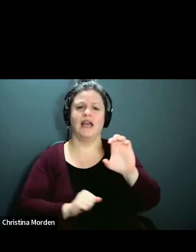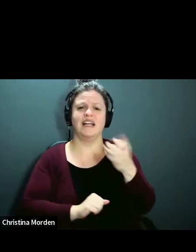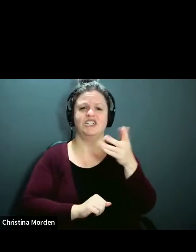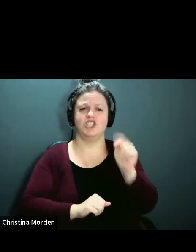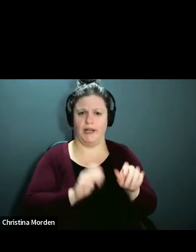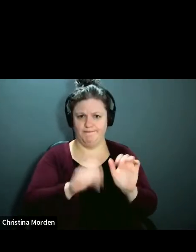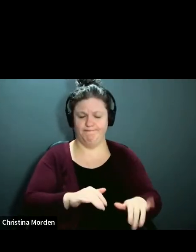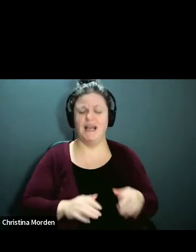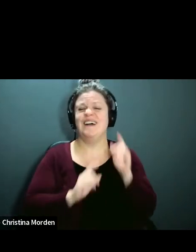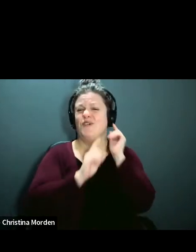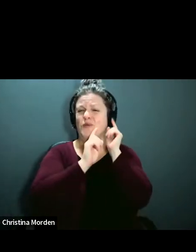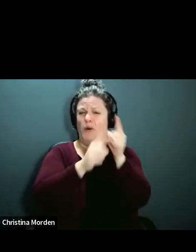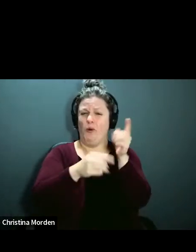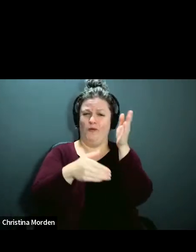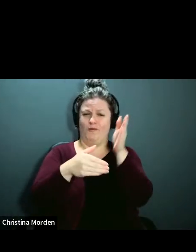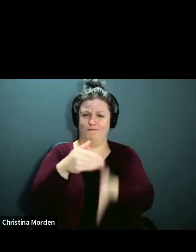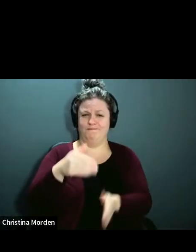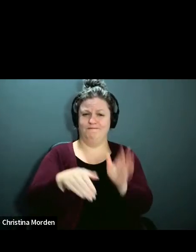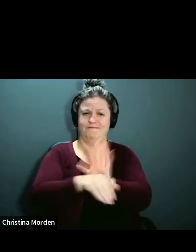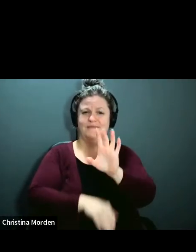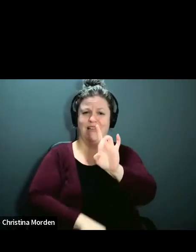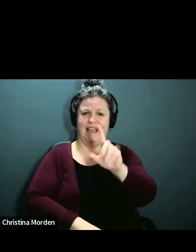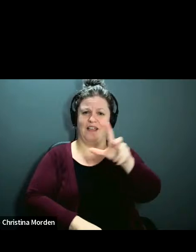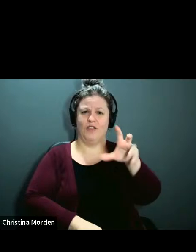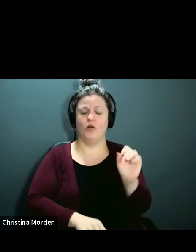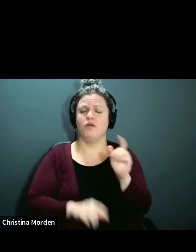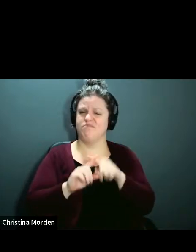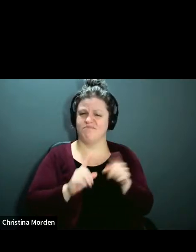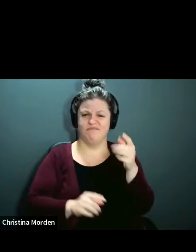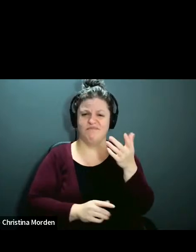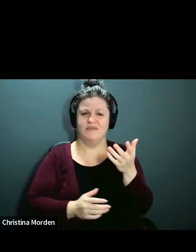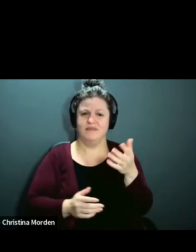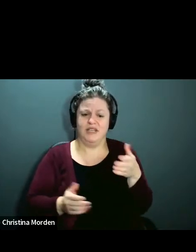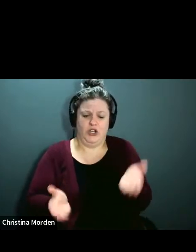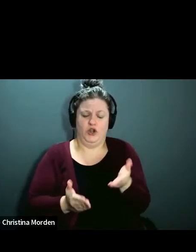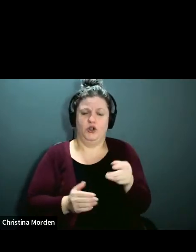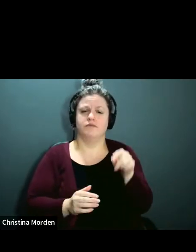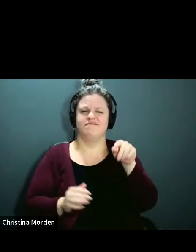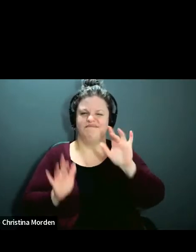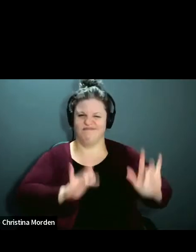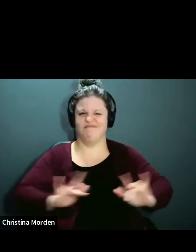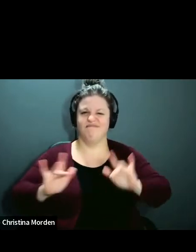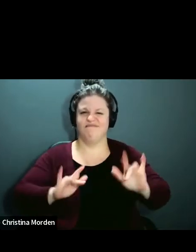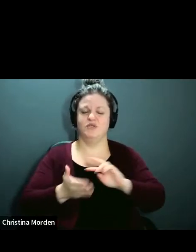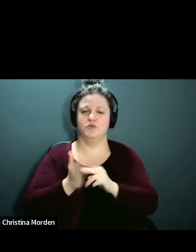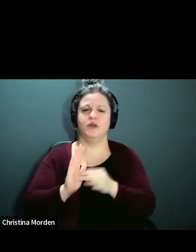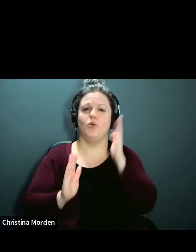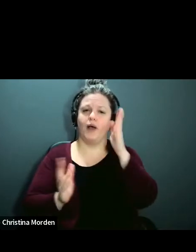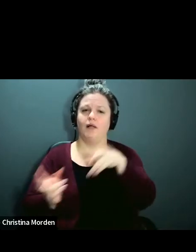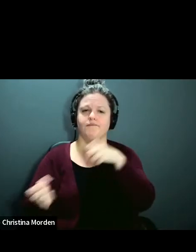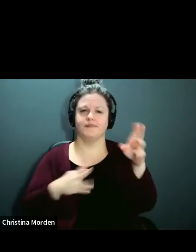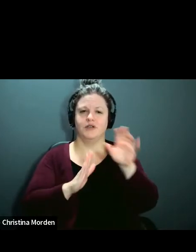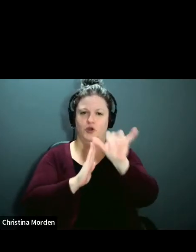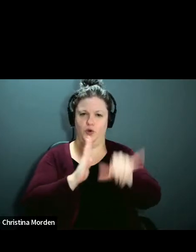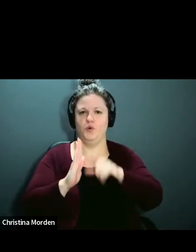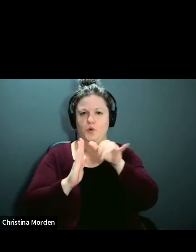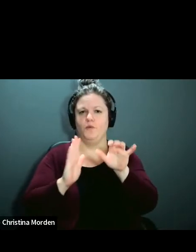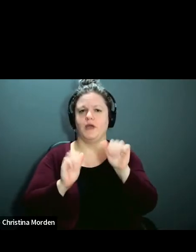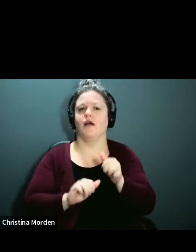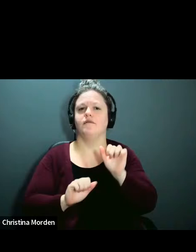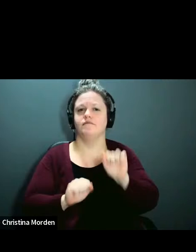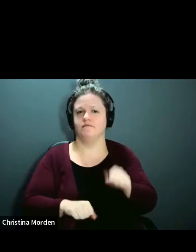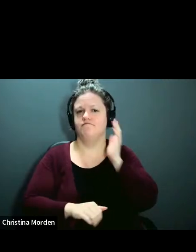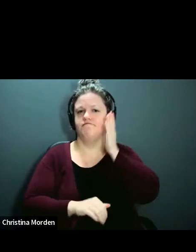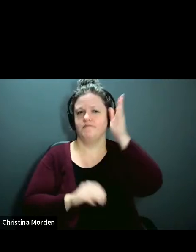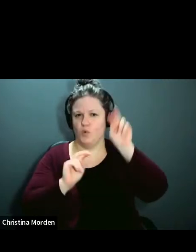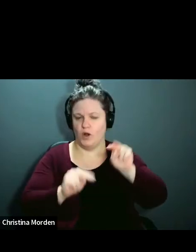wrap at 8 30 um and note that the recording of of the panel will be on YouTube um